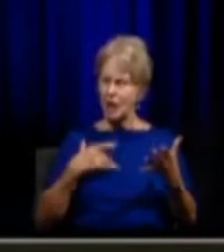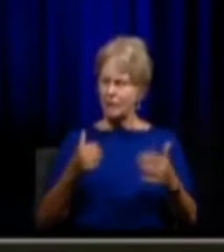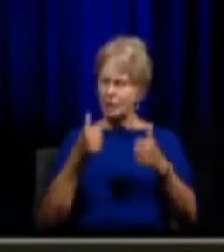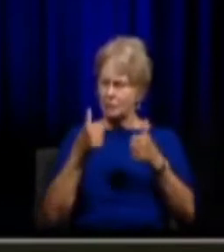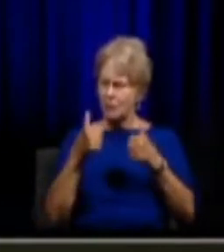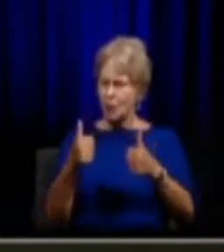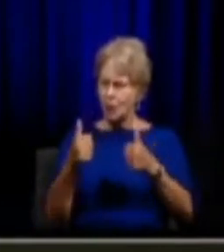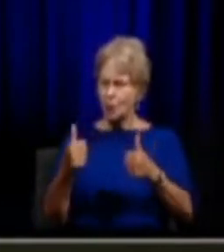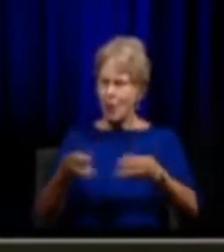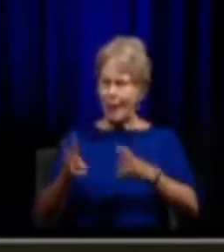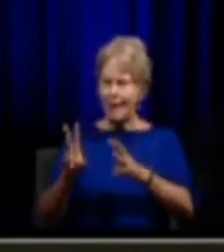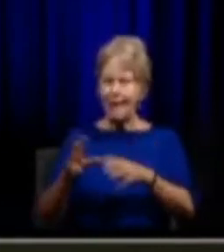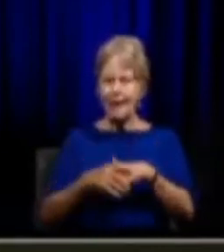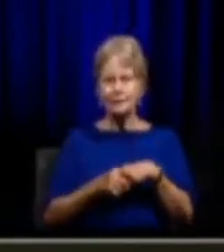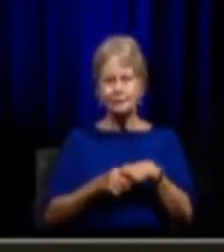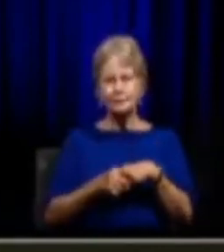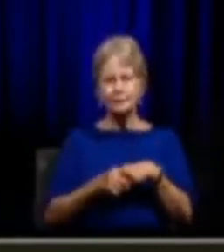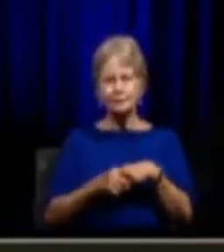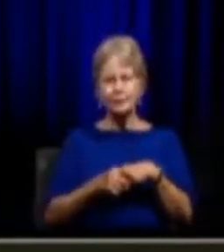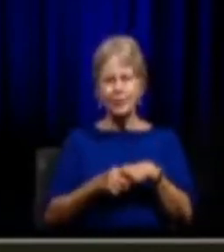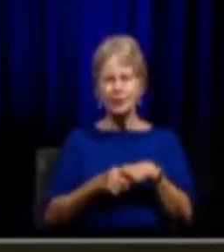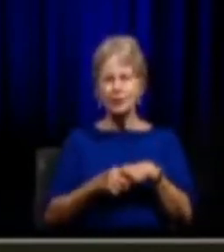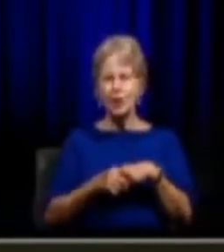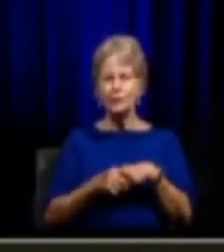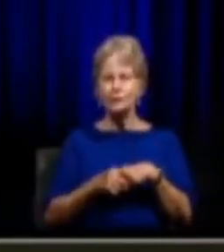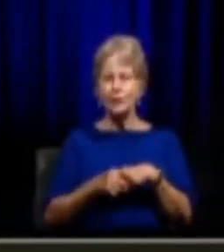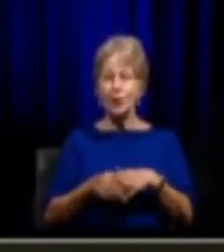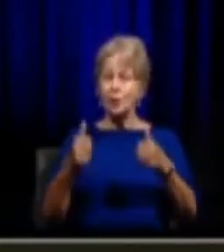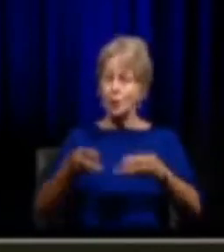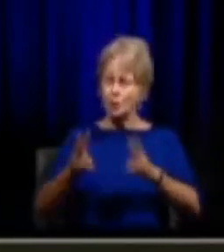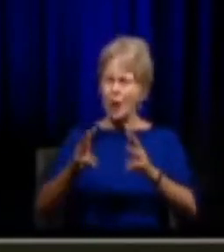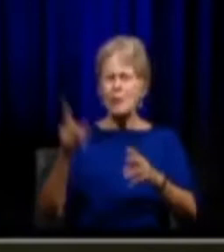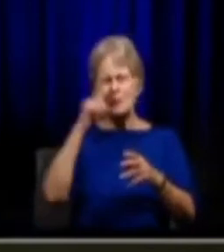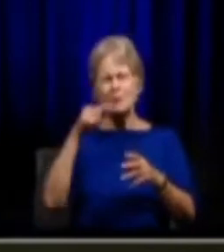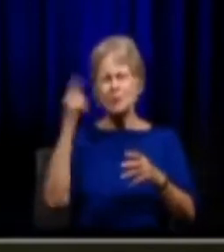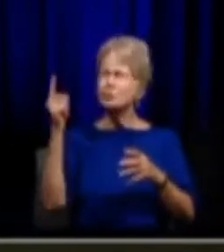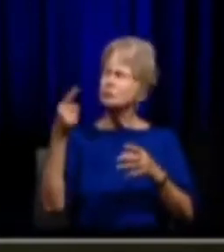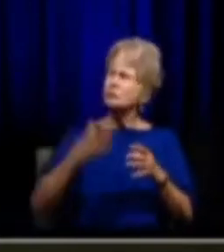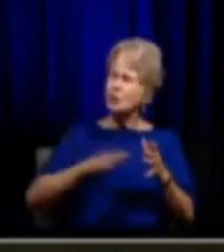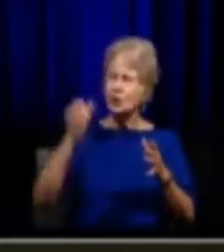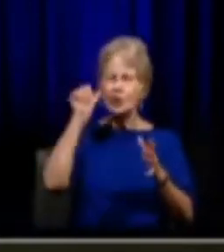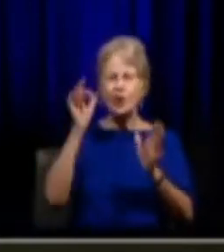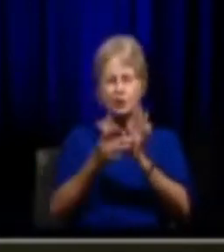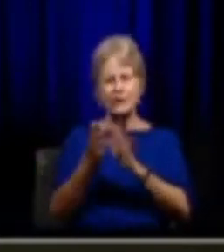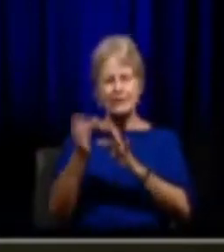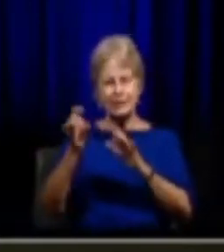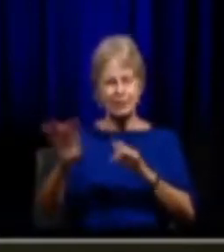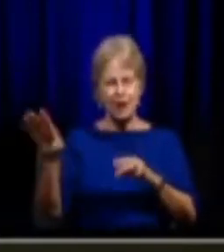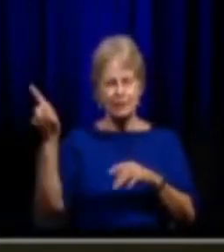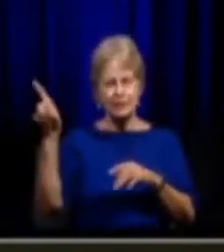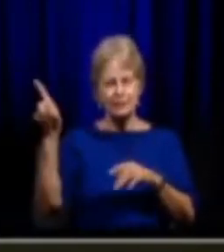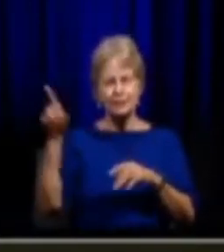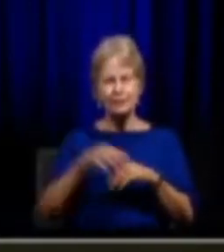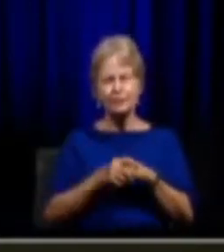And for me, there is no more noble cause than the cause of Jesus Christ. So if you're looking for a group of people to join that has big aspirations because